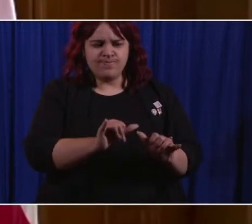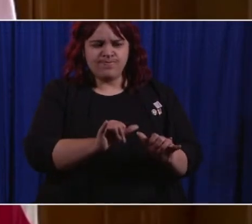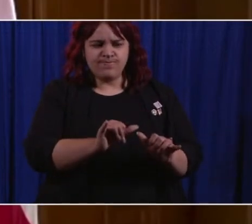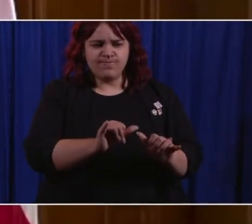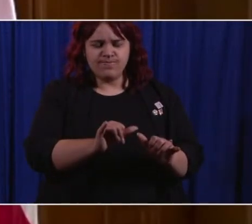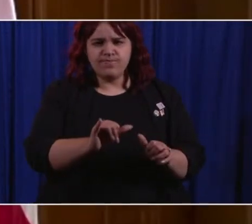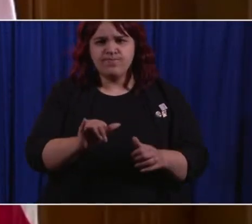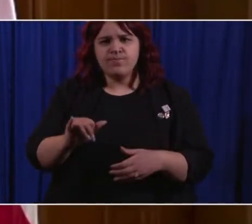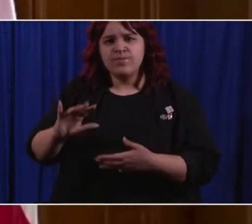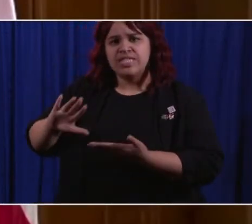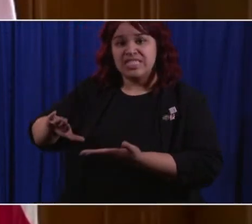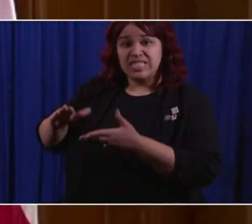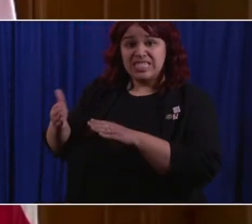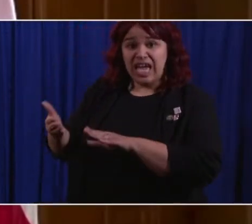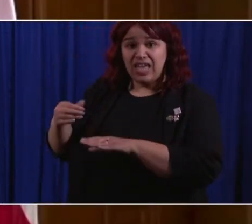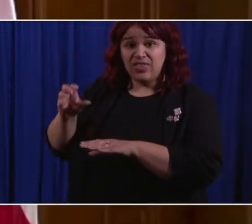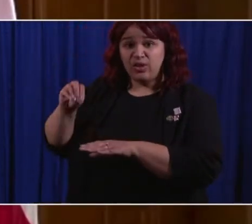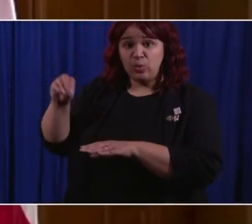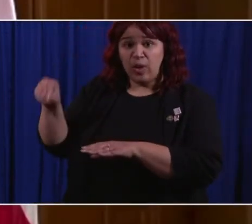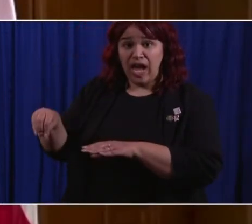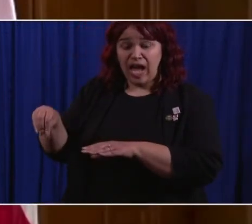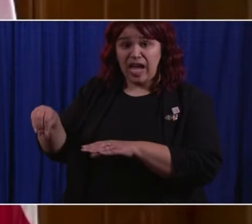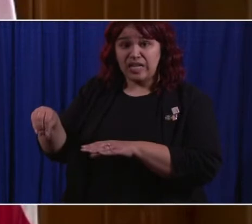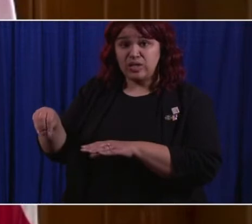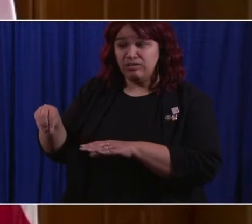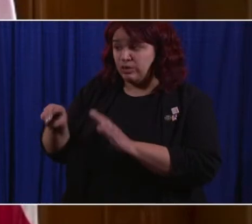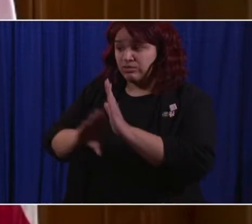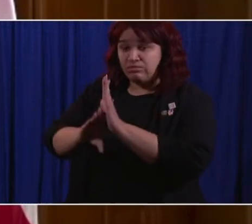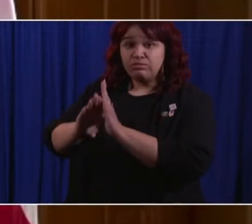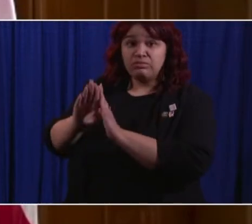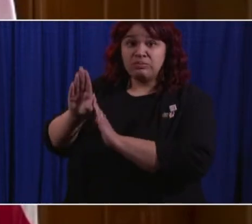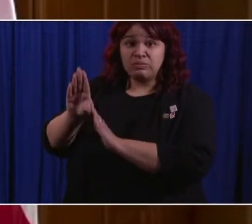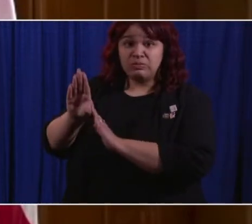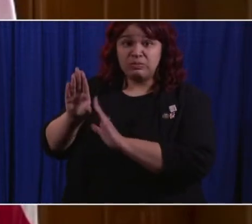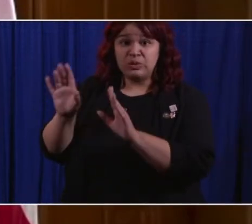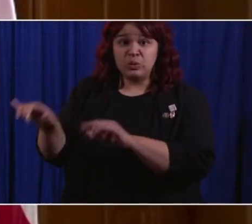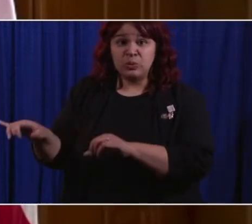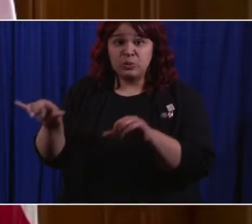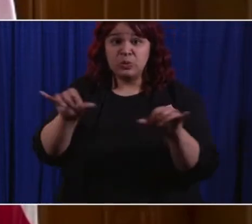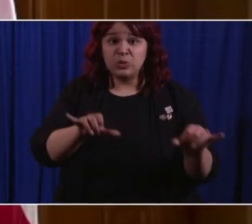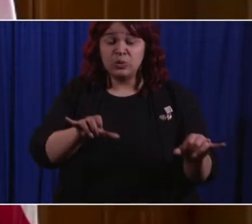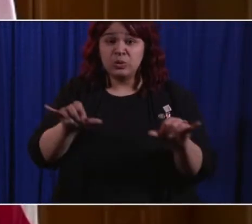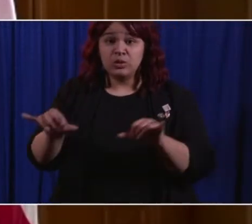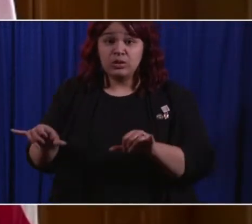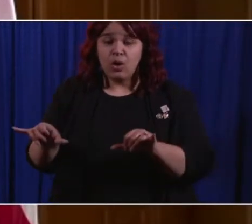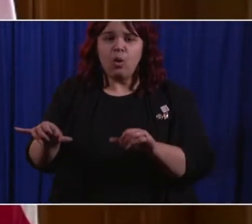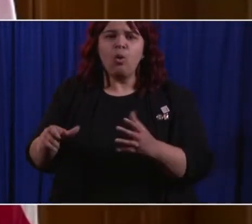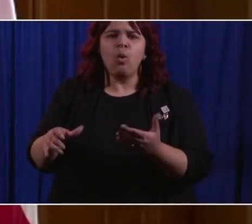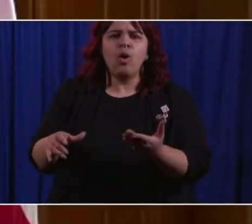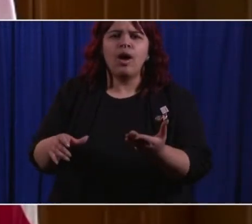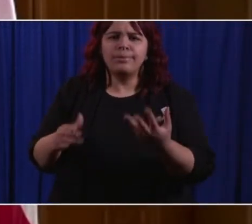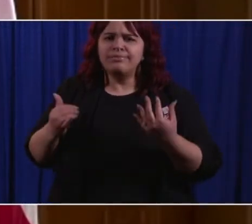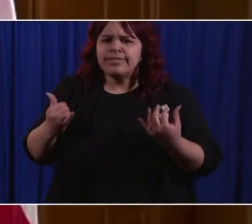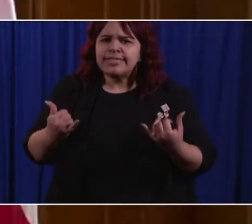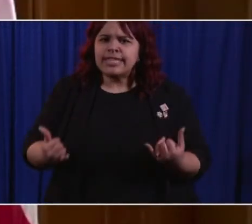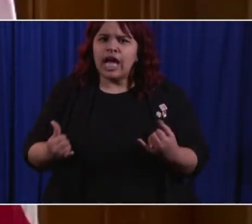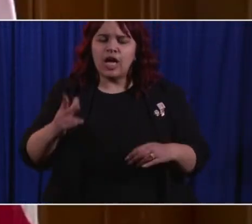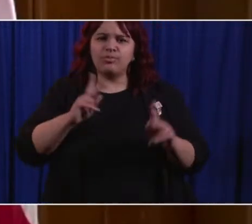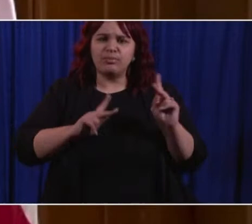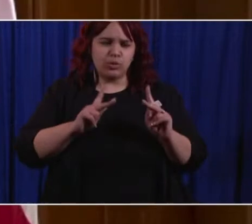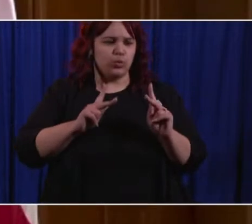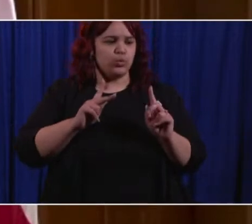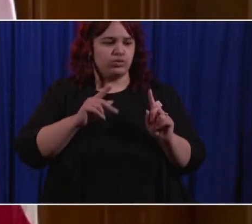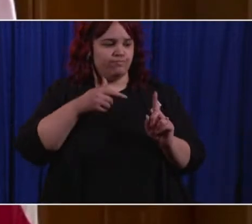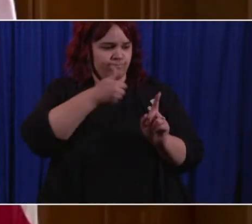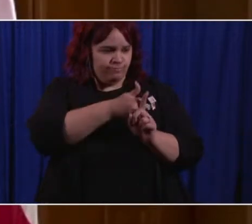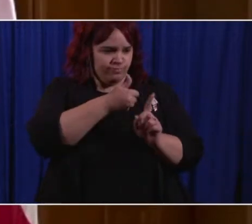than recent surges, given the fact that high-risk people have had opportunities to get vaccinated? We'll let Dr.